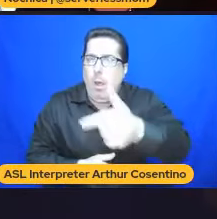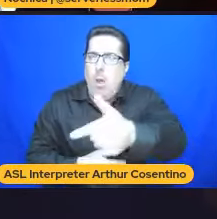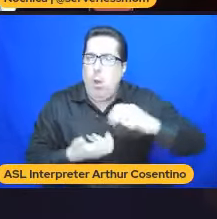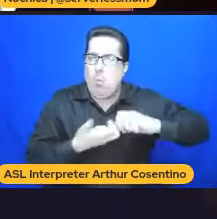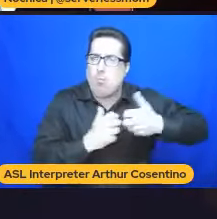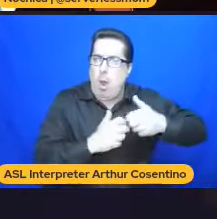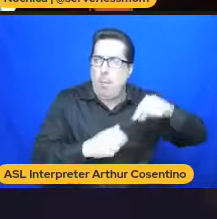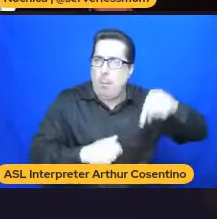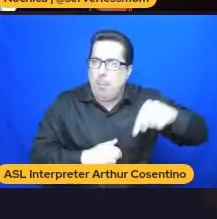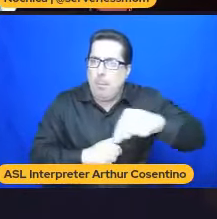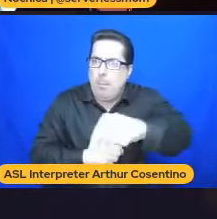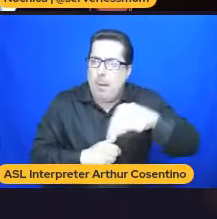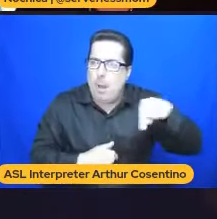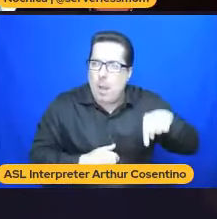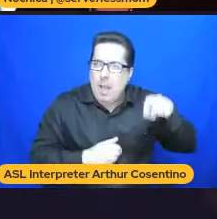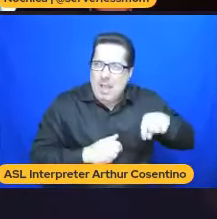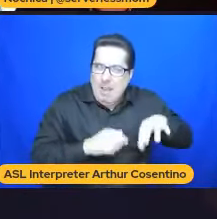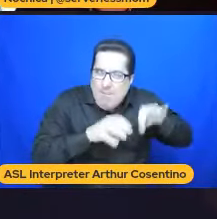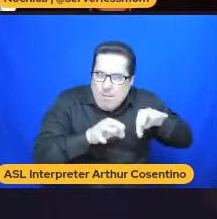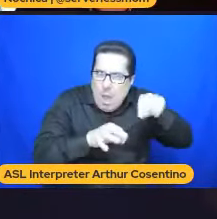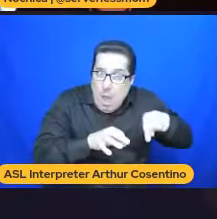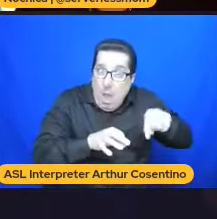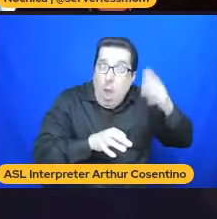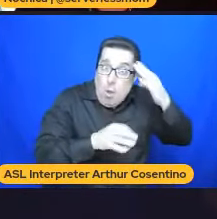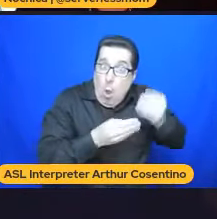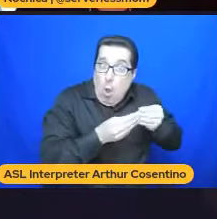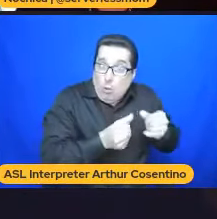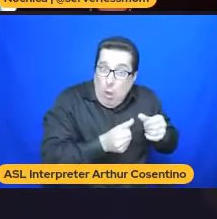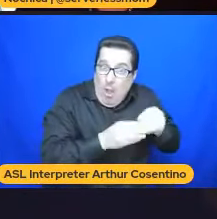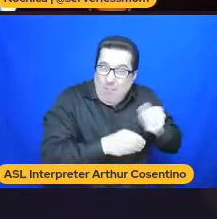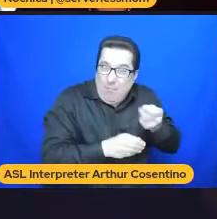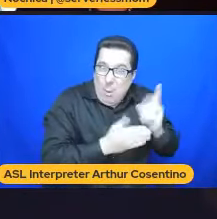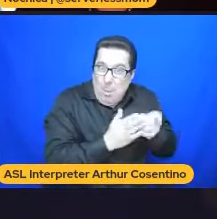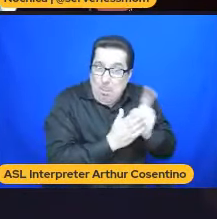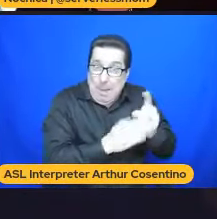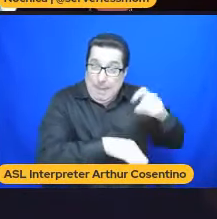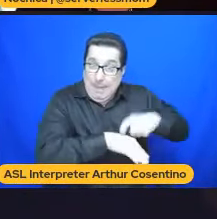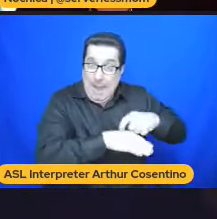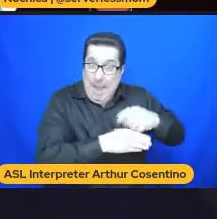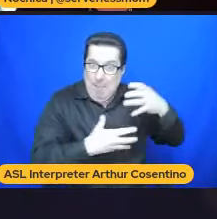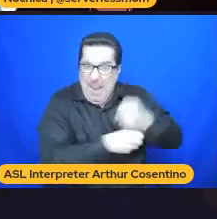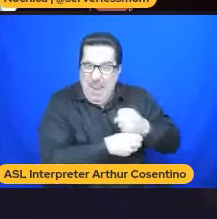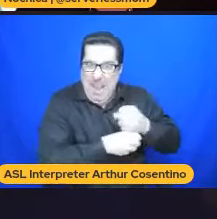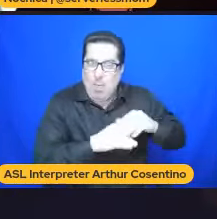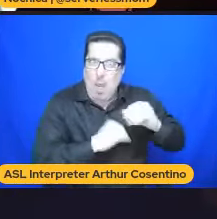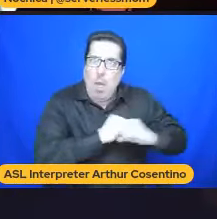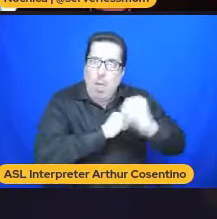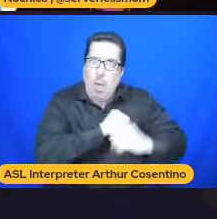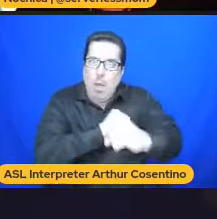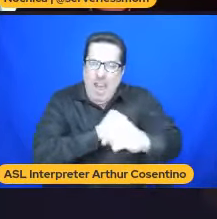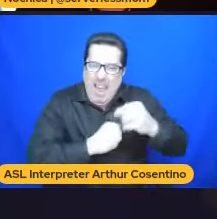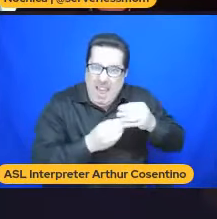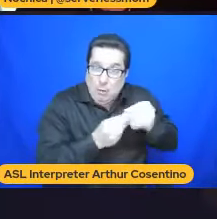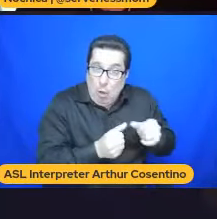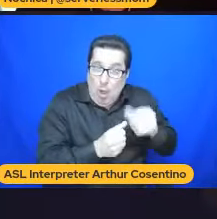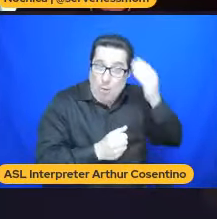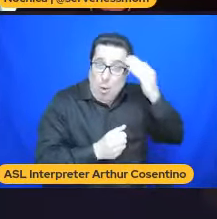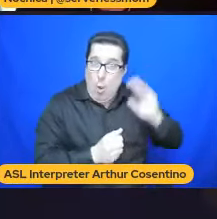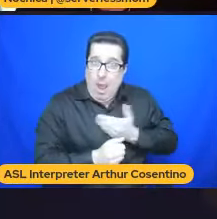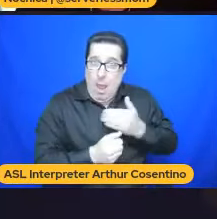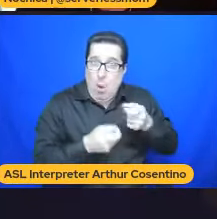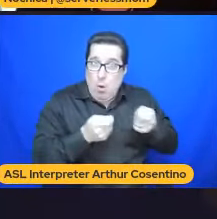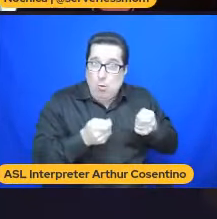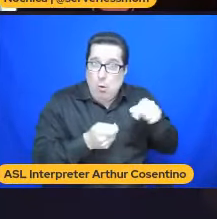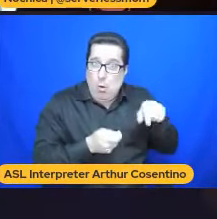know that within a few minutes, then we're starting to feel like we have real control over our stack. And if you're at a point where you're